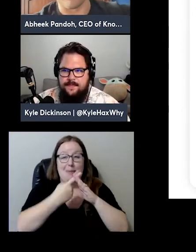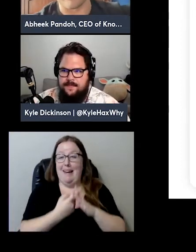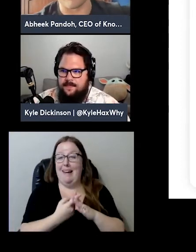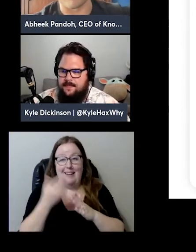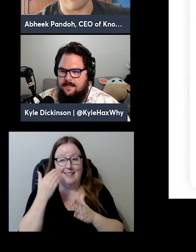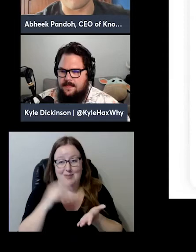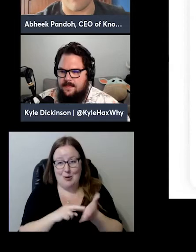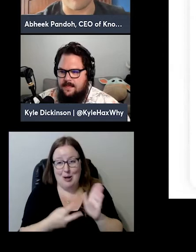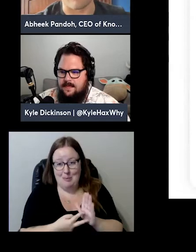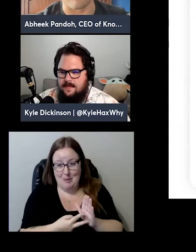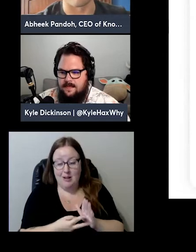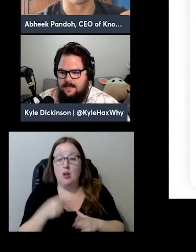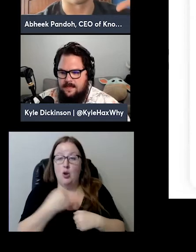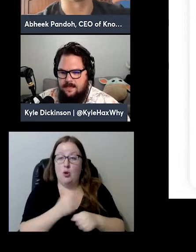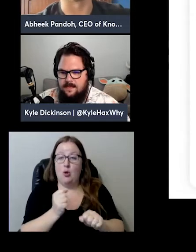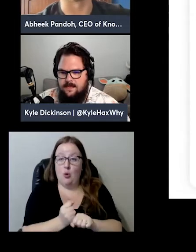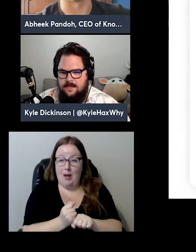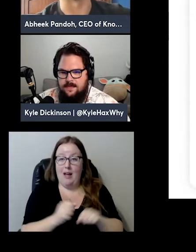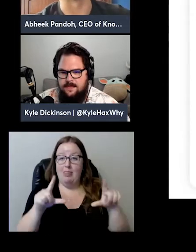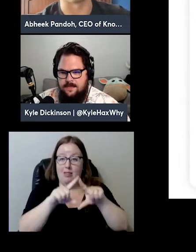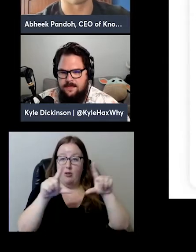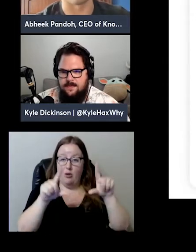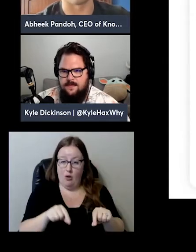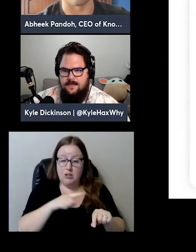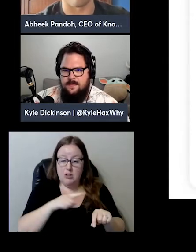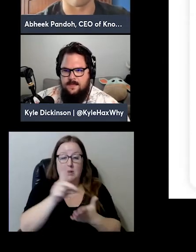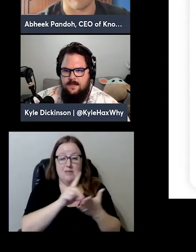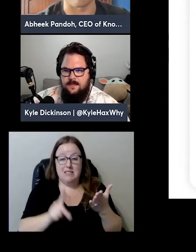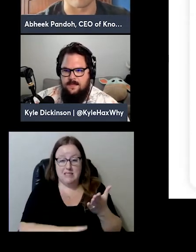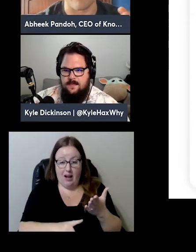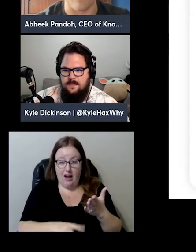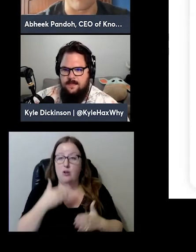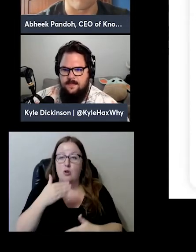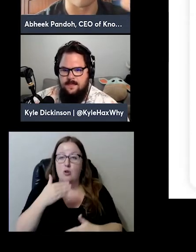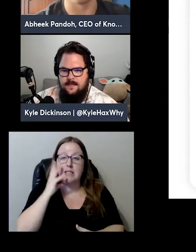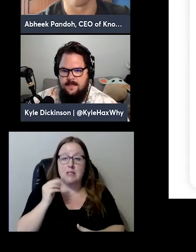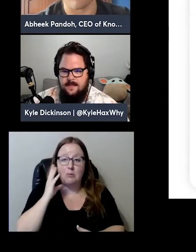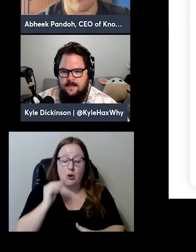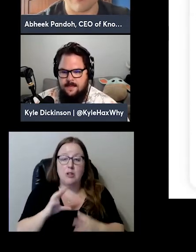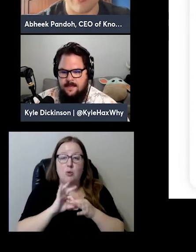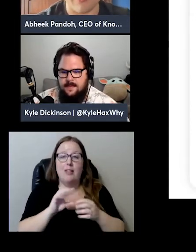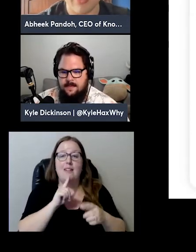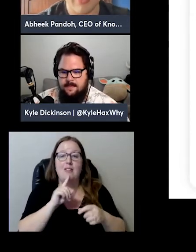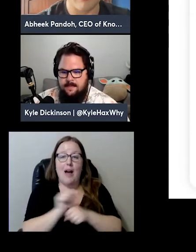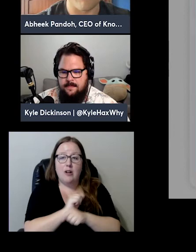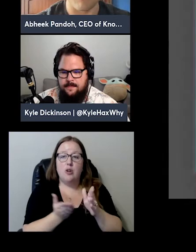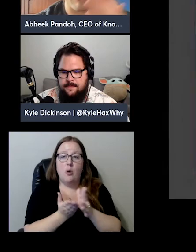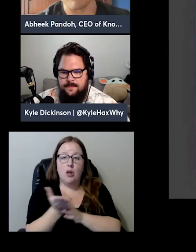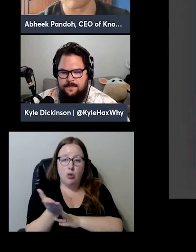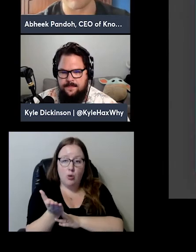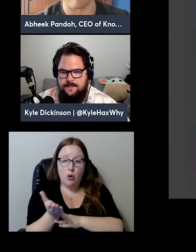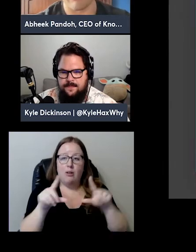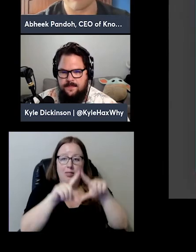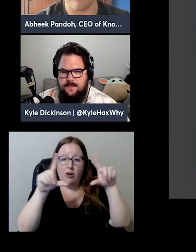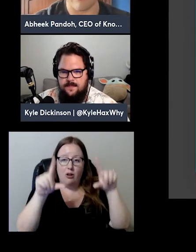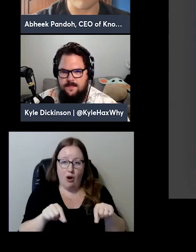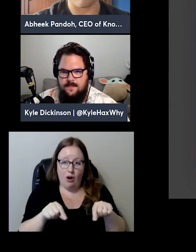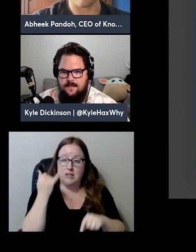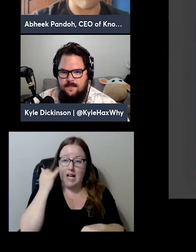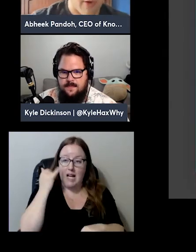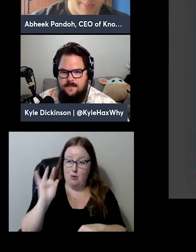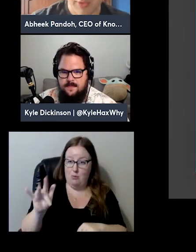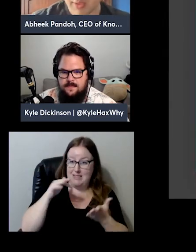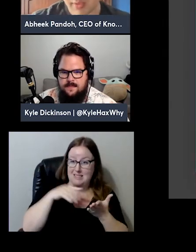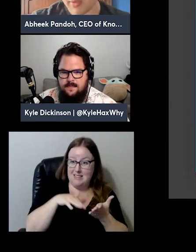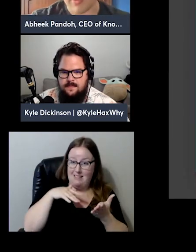once you've created those flashcards, we've designed a great experience around actually going through those flashcards. So if you press the study button, you actually have